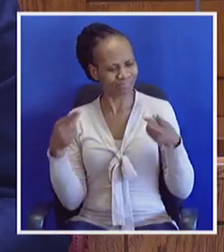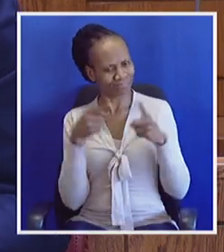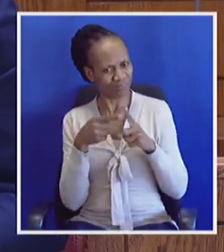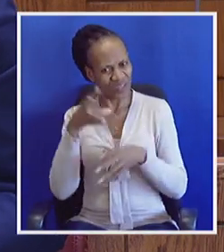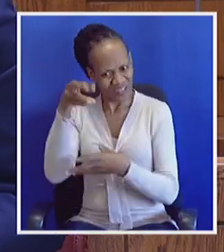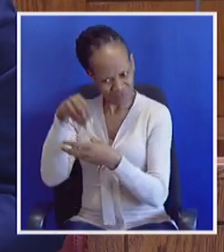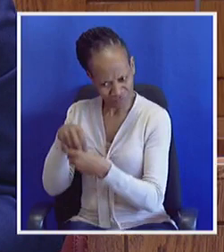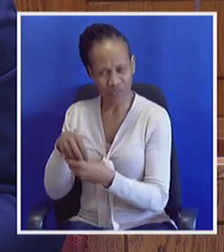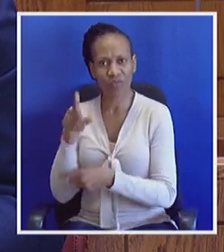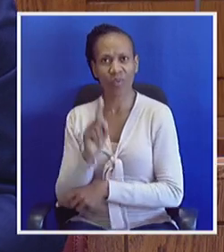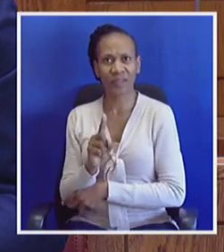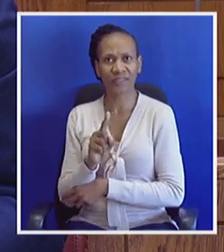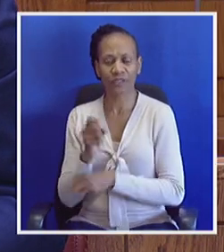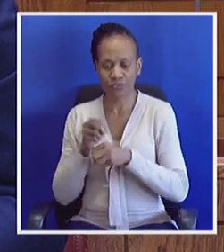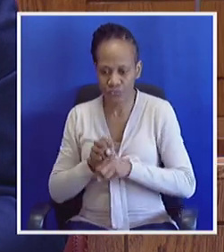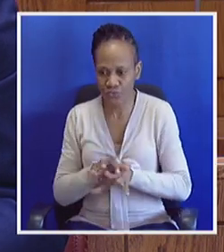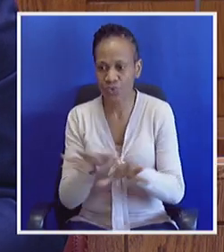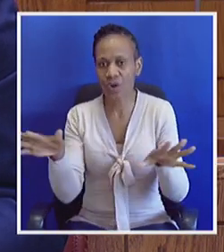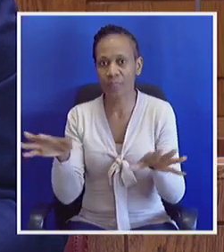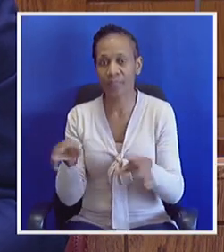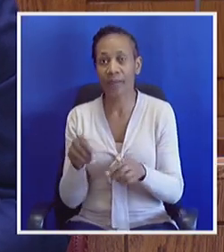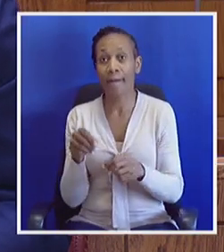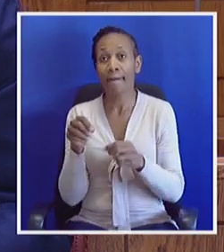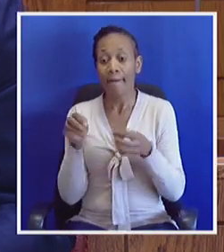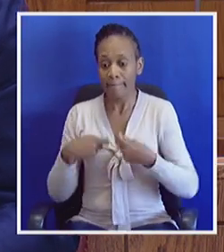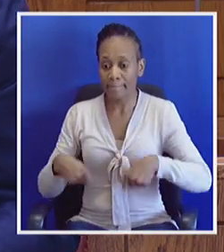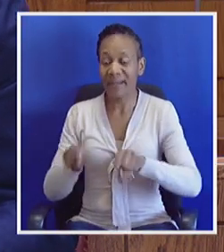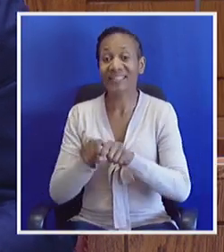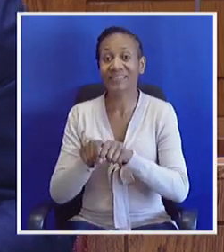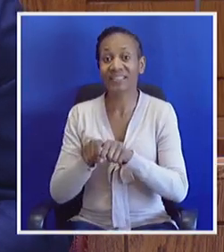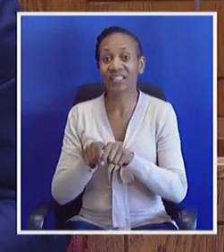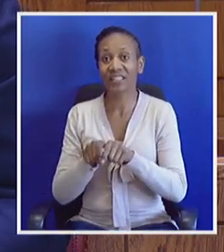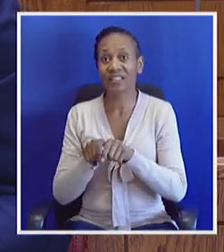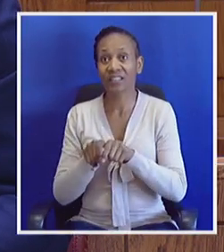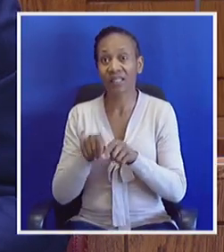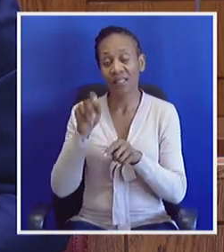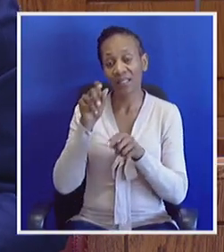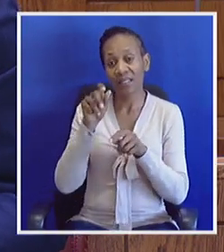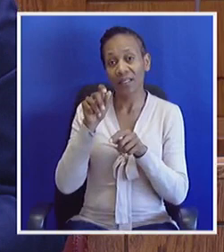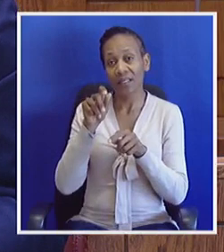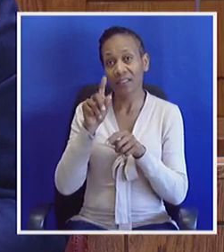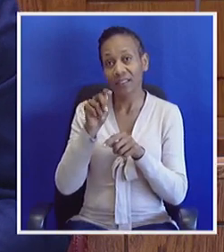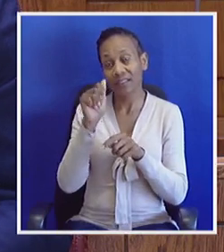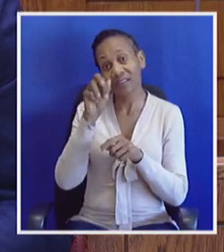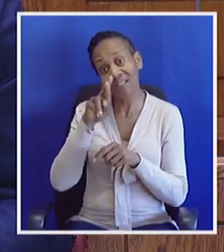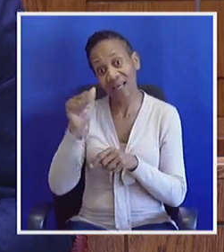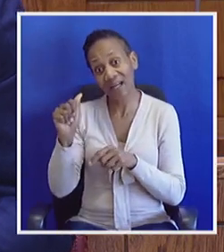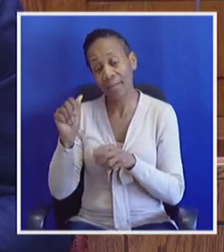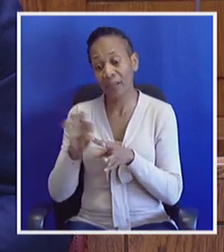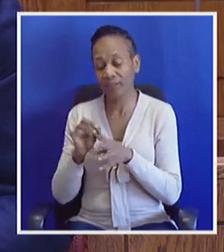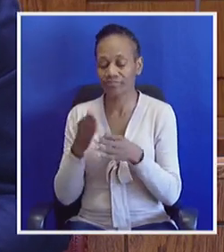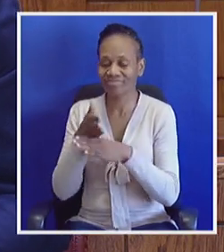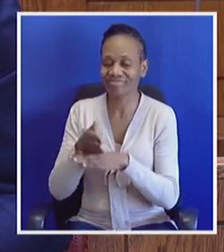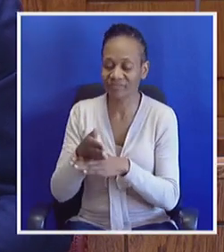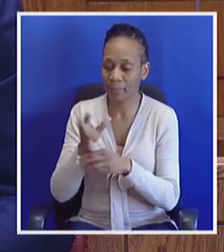involved in the rollout and the use of unsafe plastic circumcision device called the Tara clamp, which caused fatalities. Honorable